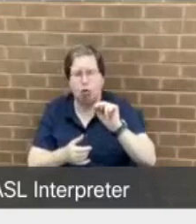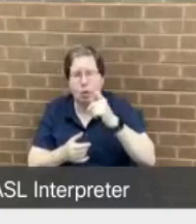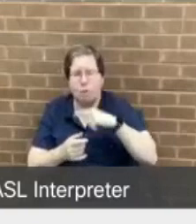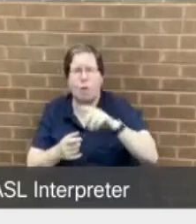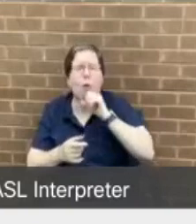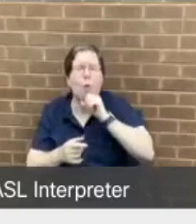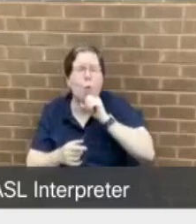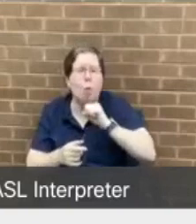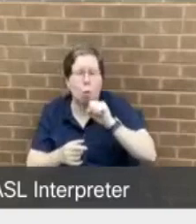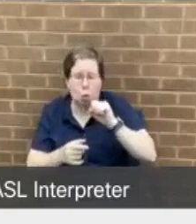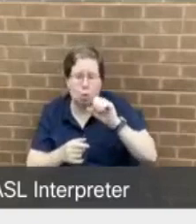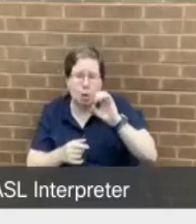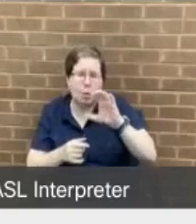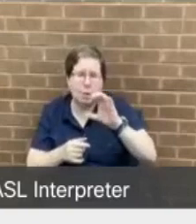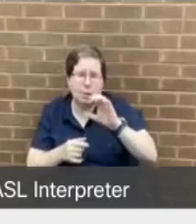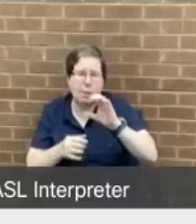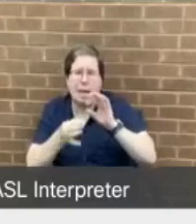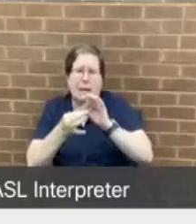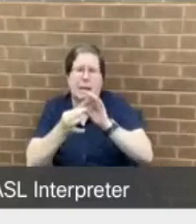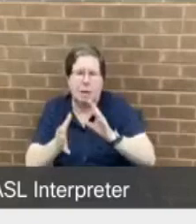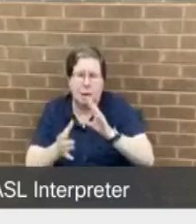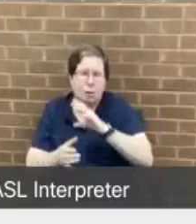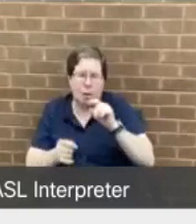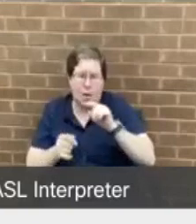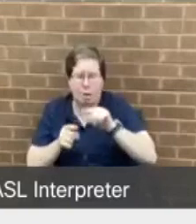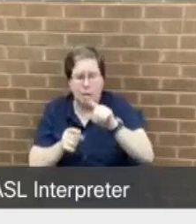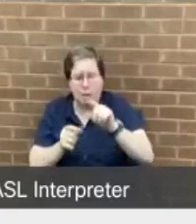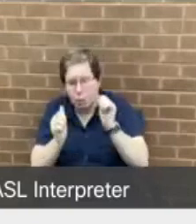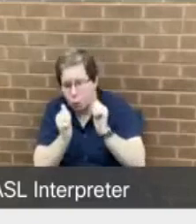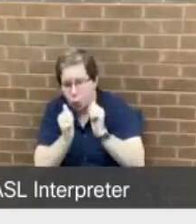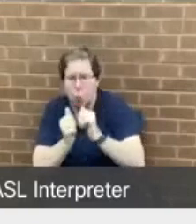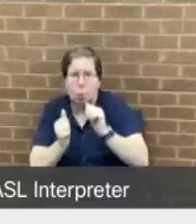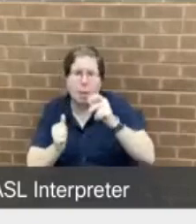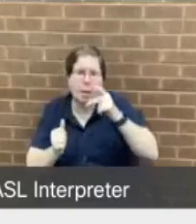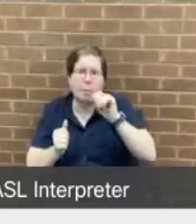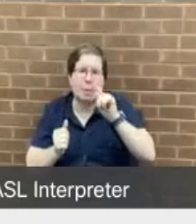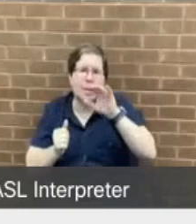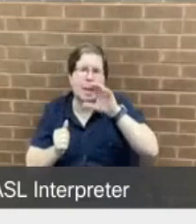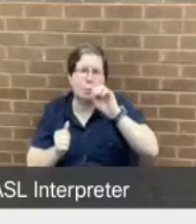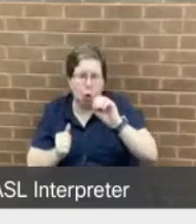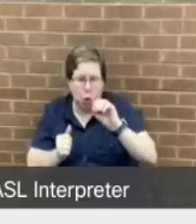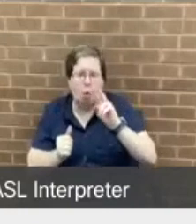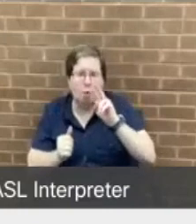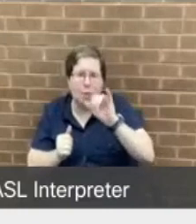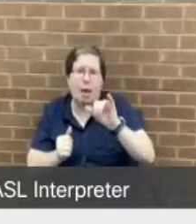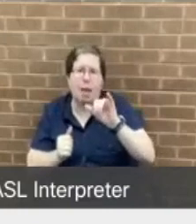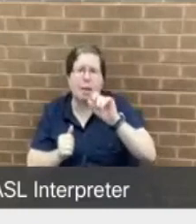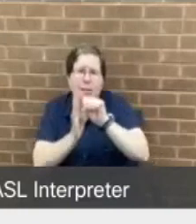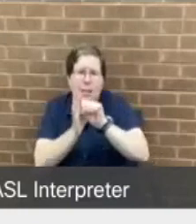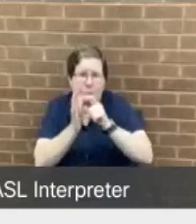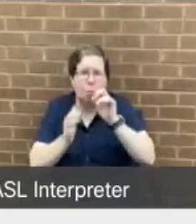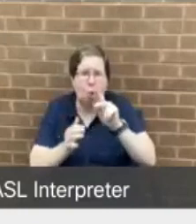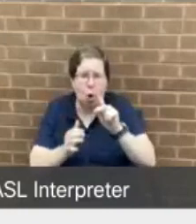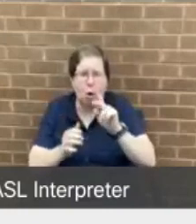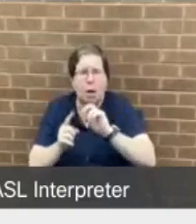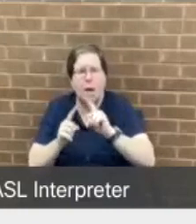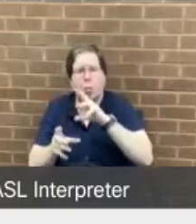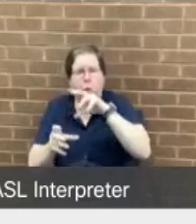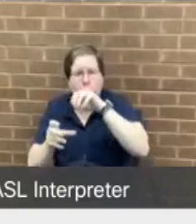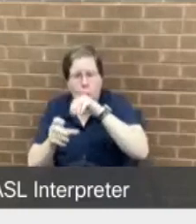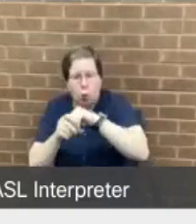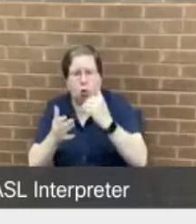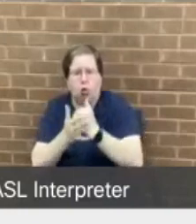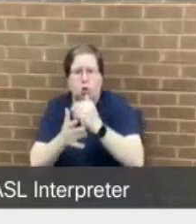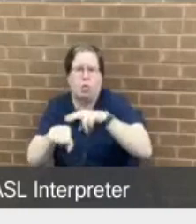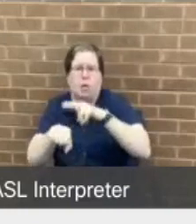old Ellicott City Connector. This project is in conjunction with the Friends of Patapsco Valley State Park and will result in a 2-mile natural